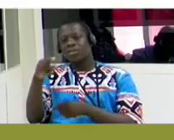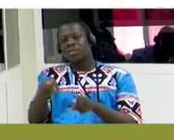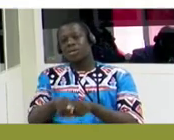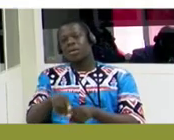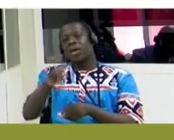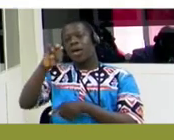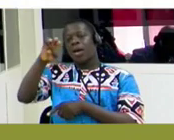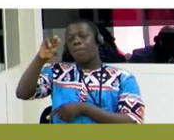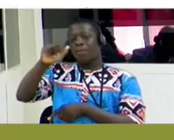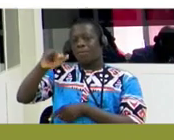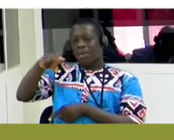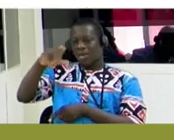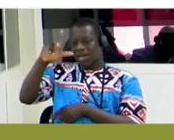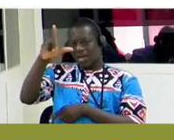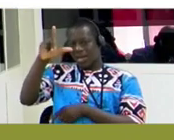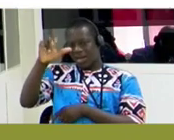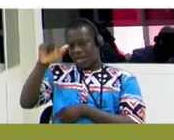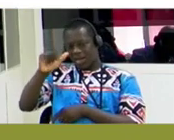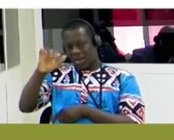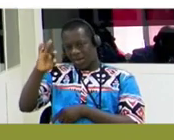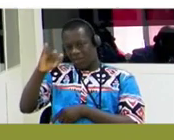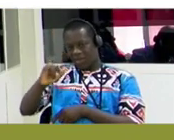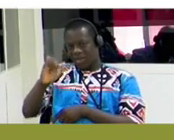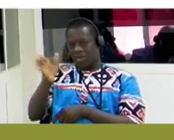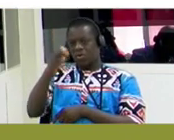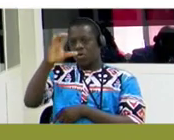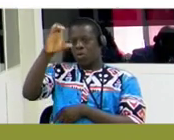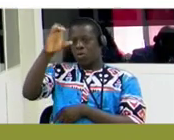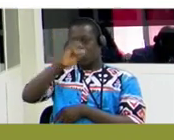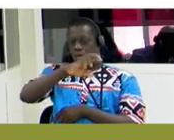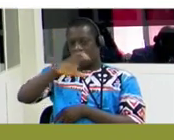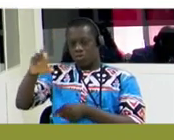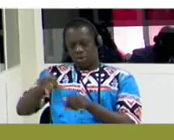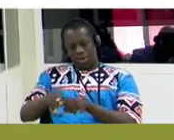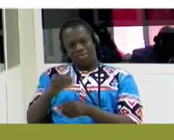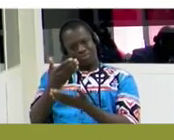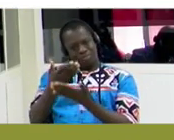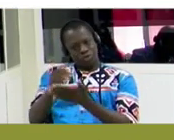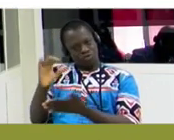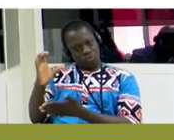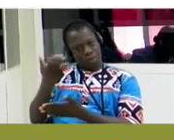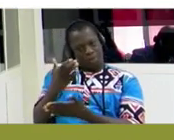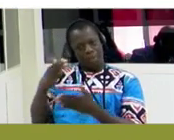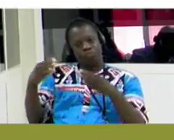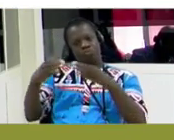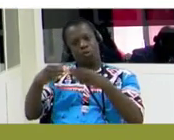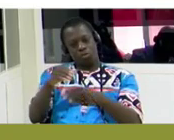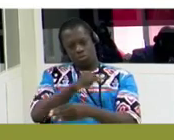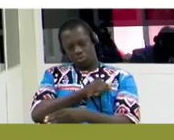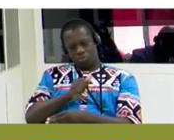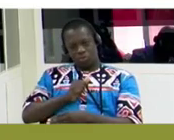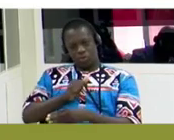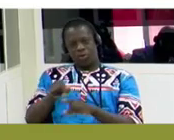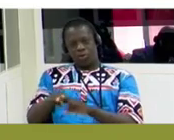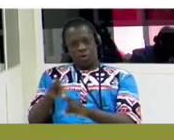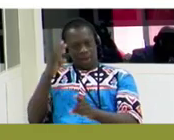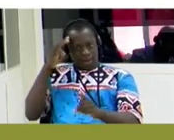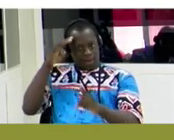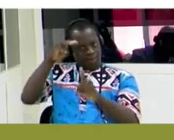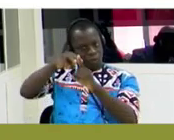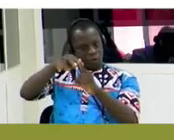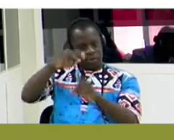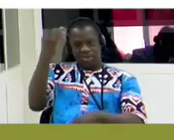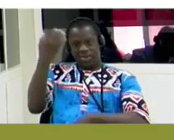to come and join them for a mission. But he never told me about the mission.